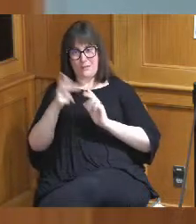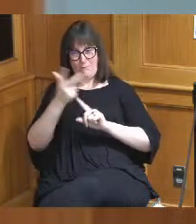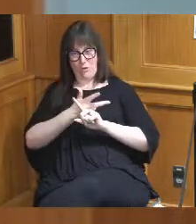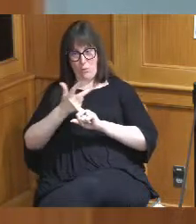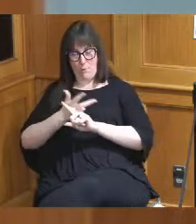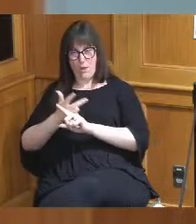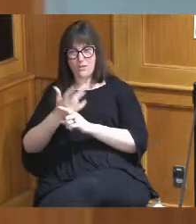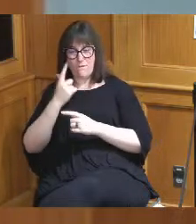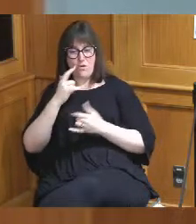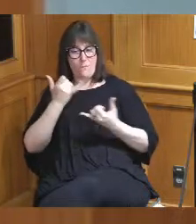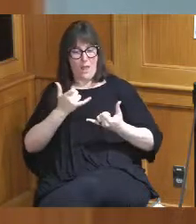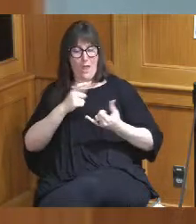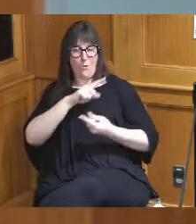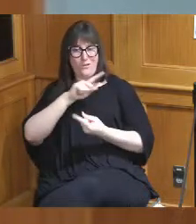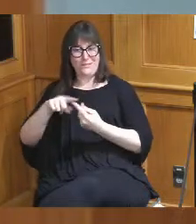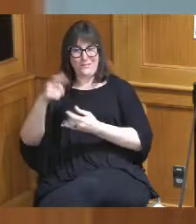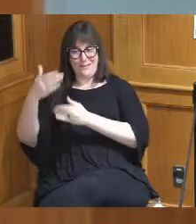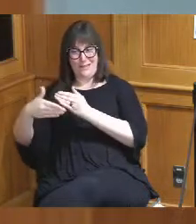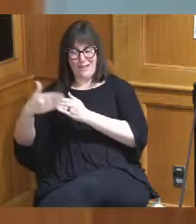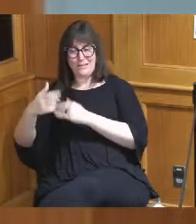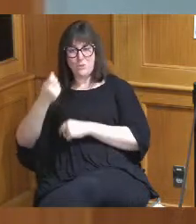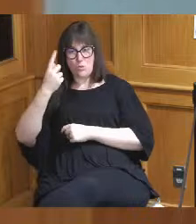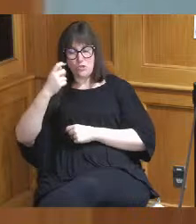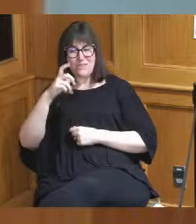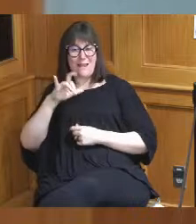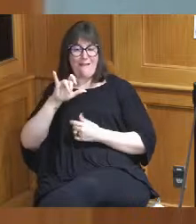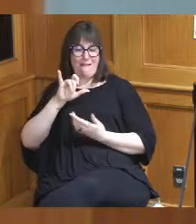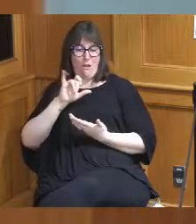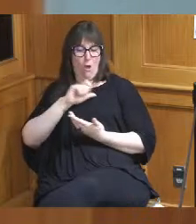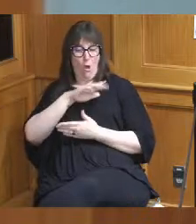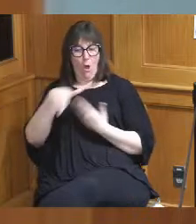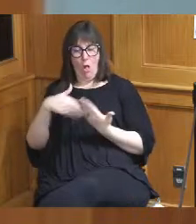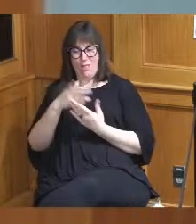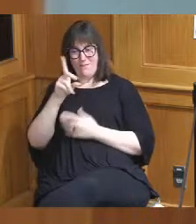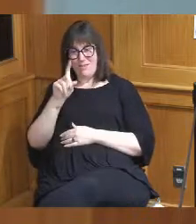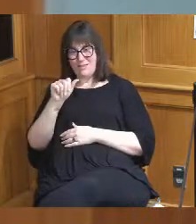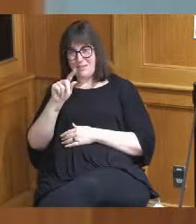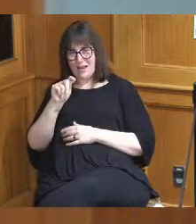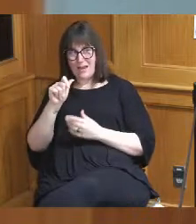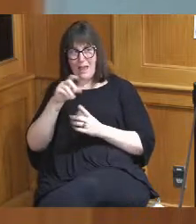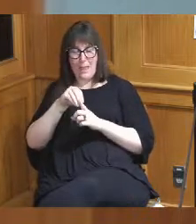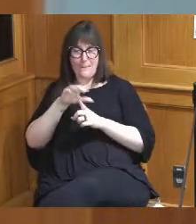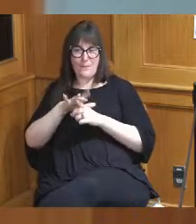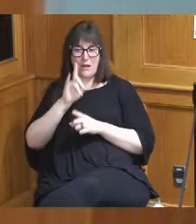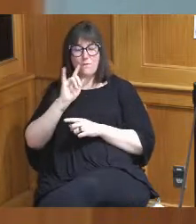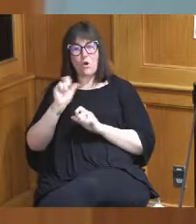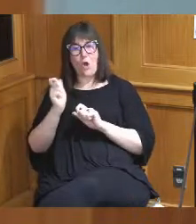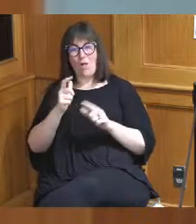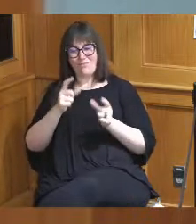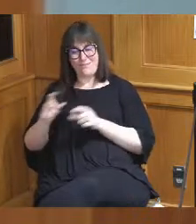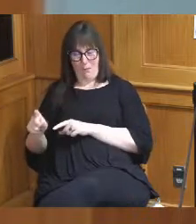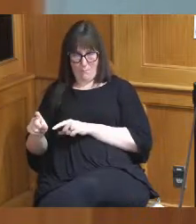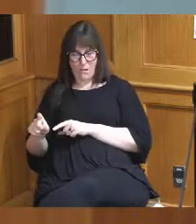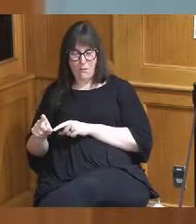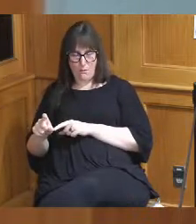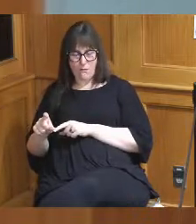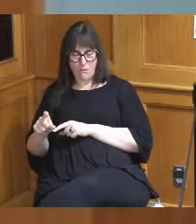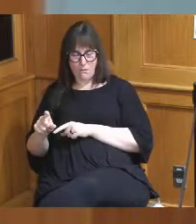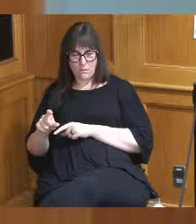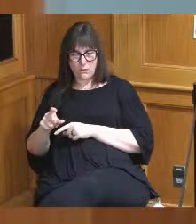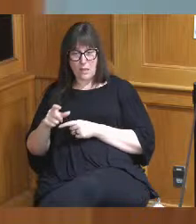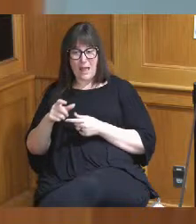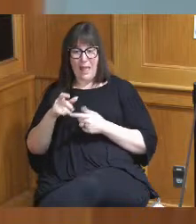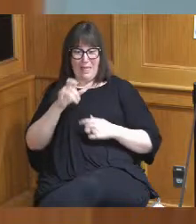the end, so that we can understand the impact of those expenses. But certainly, from a